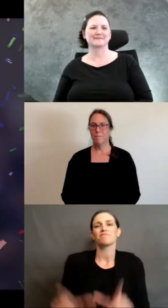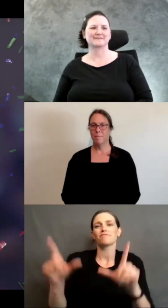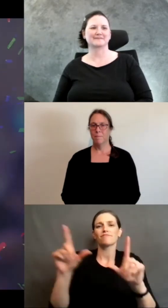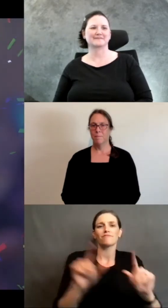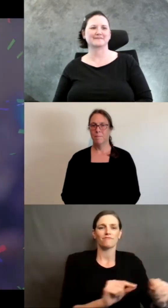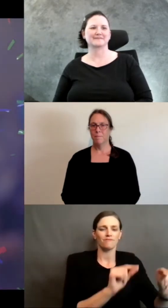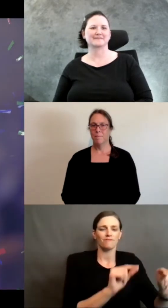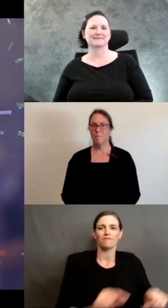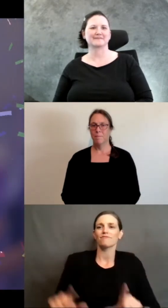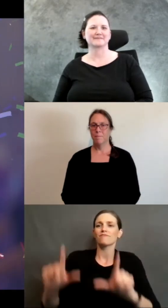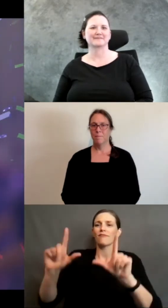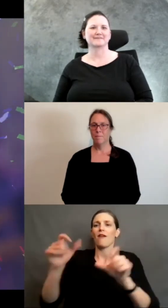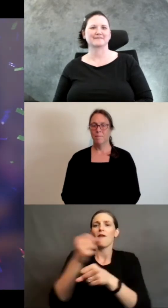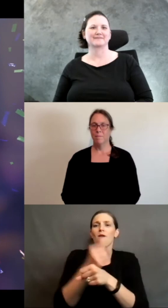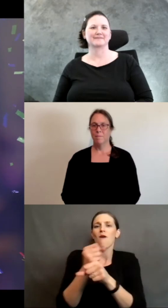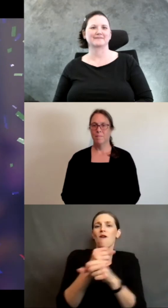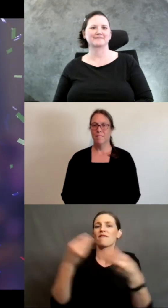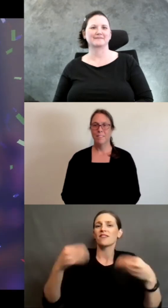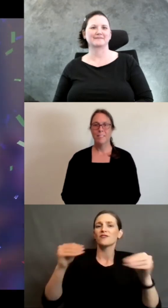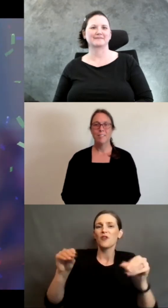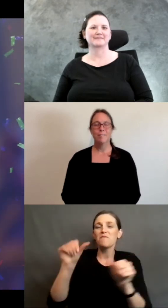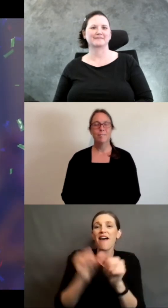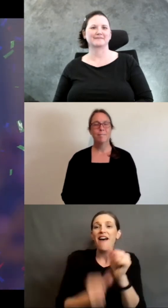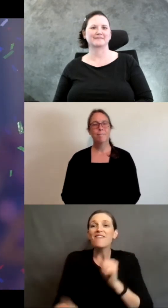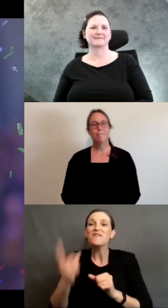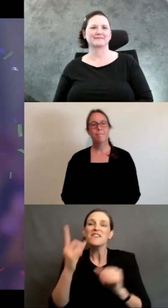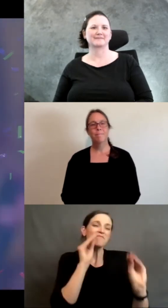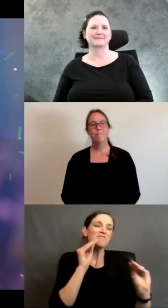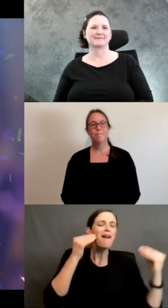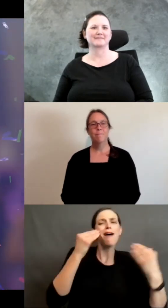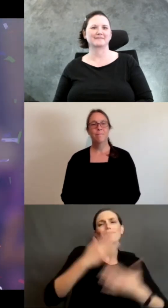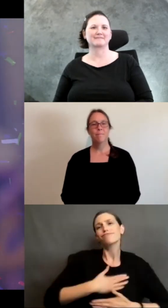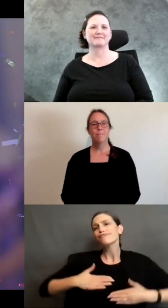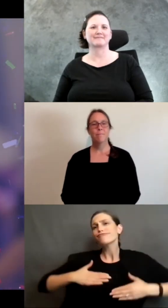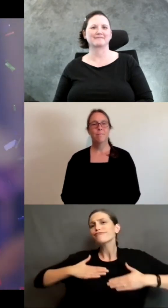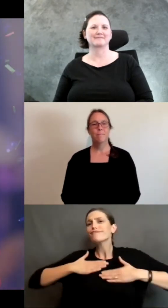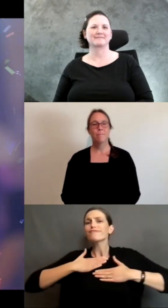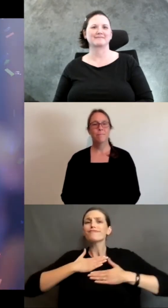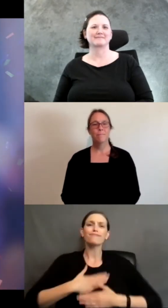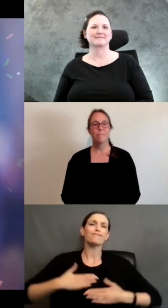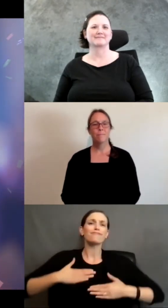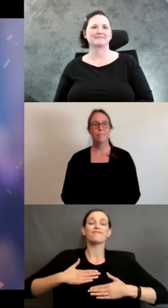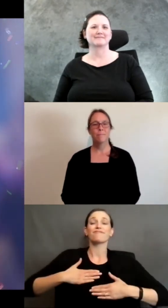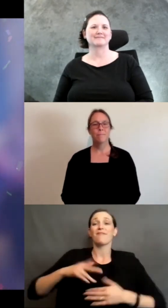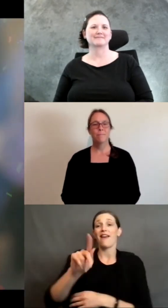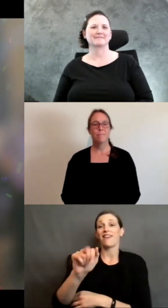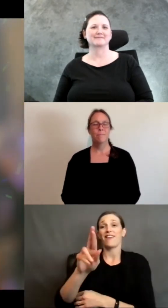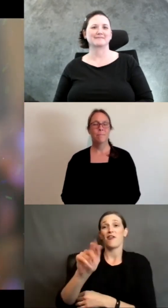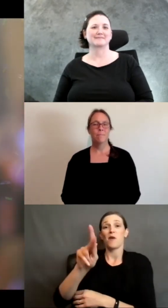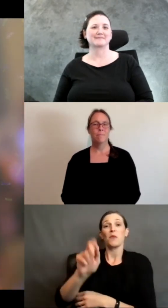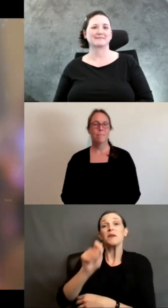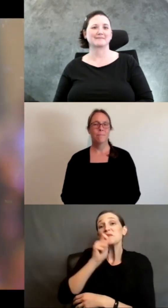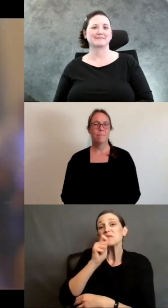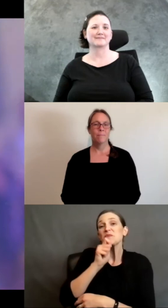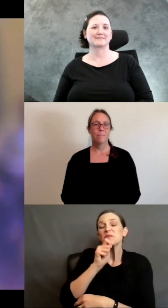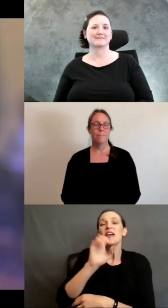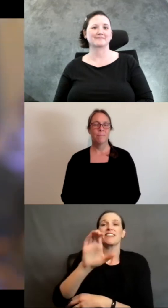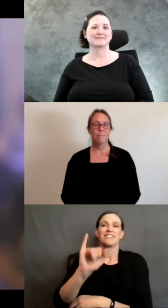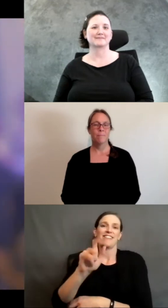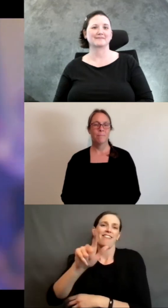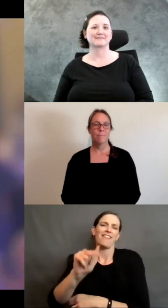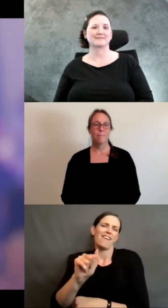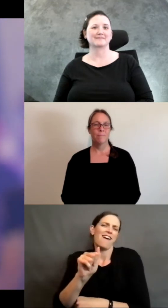At the coffee shop, everyone is smiling and having a great time. On the karaoke stage, Celia is singing